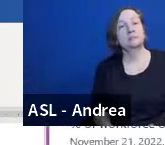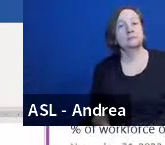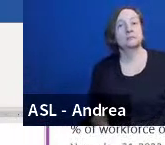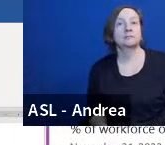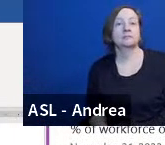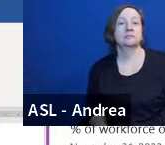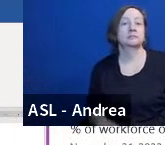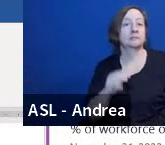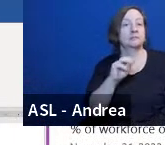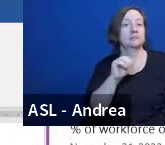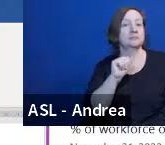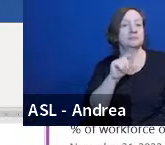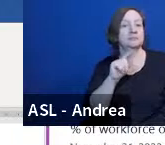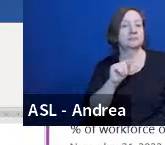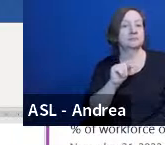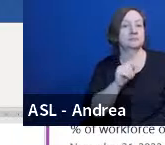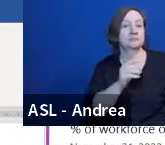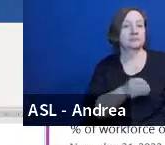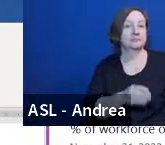Matt.